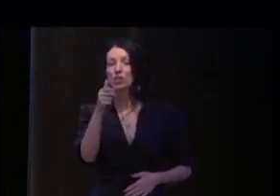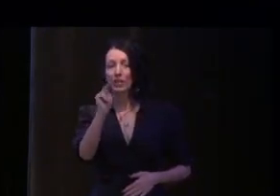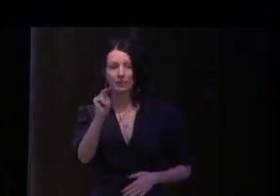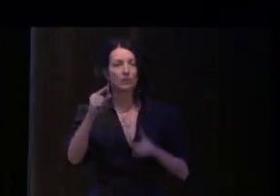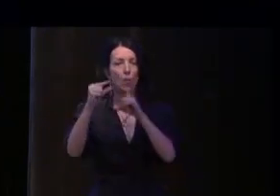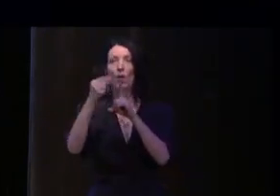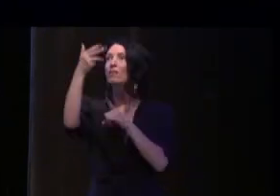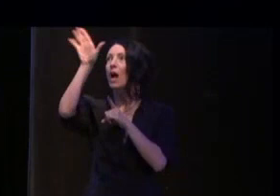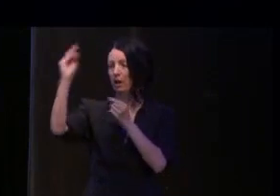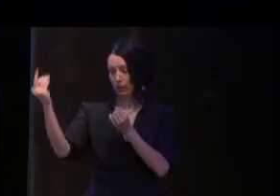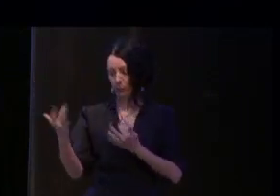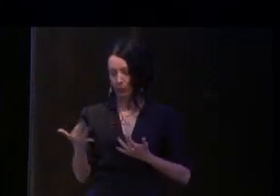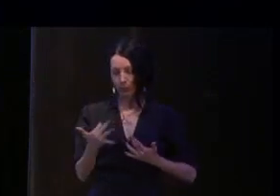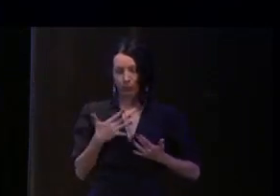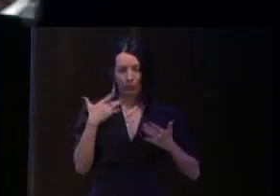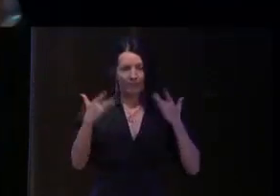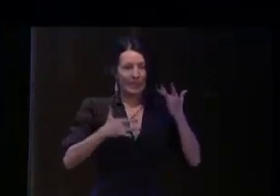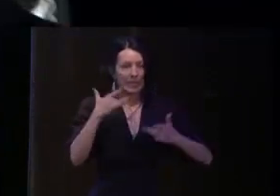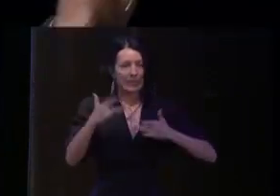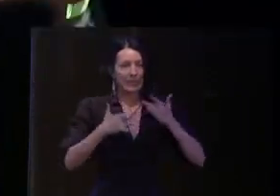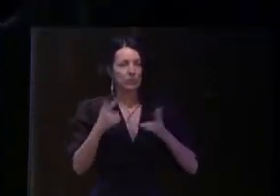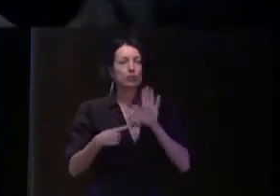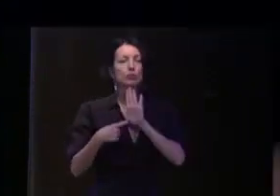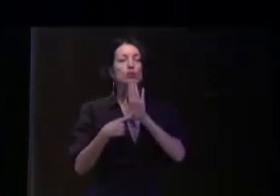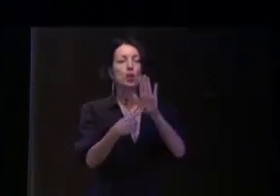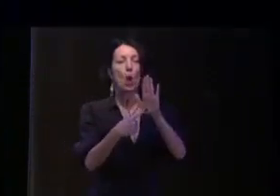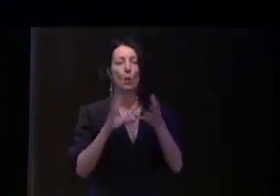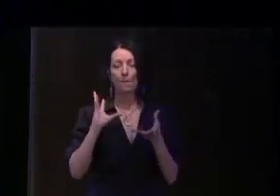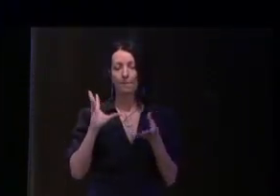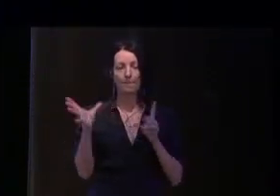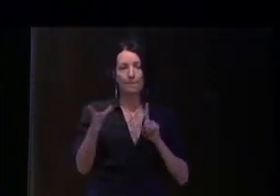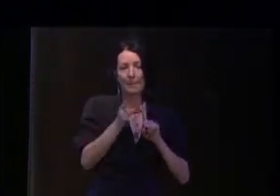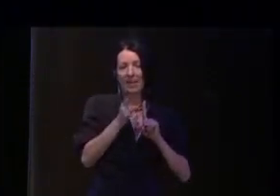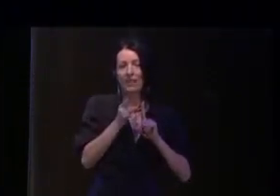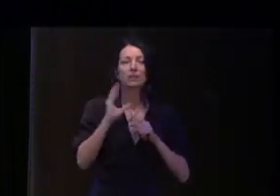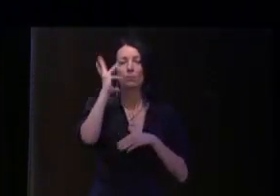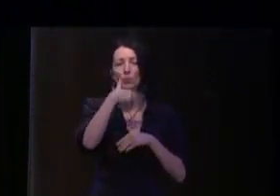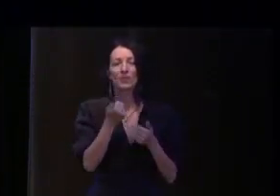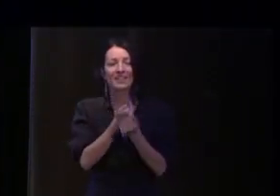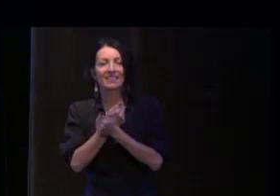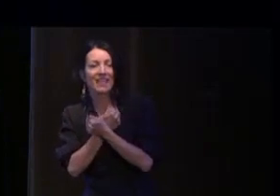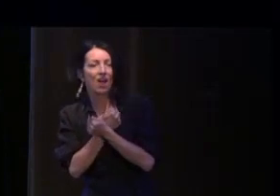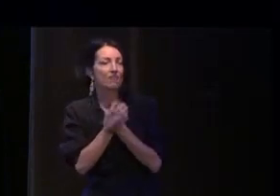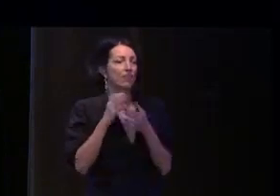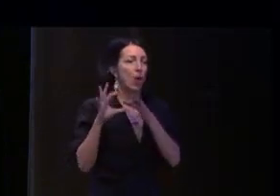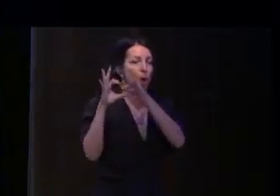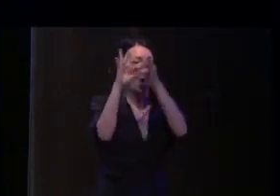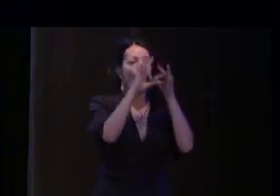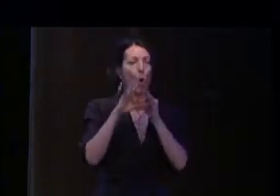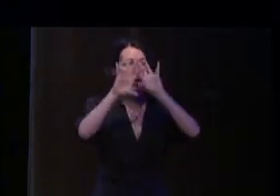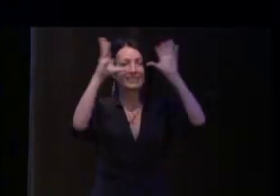to absolutely manifest the beauty and the love, the harmony, the wholeness, the generosity, the absolute peace